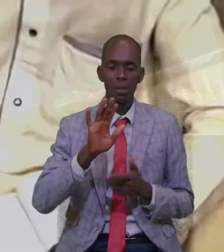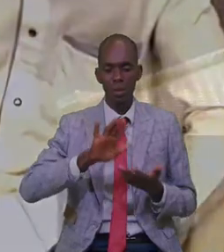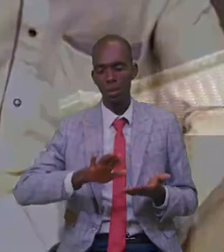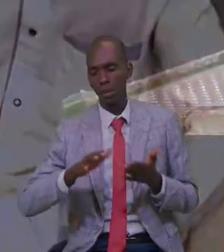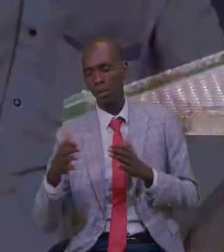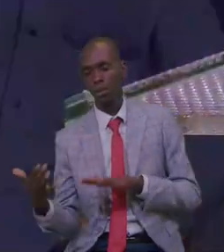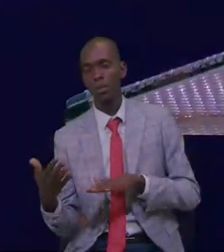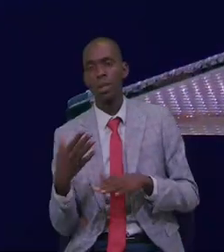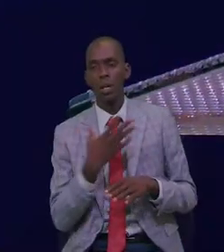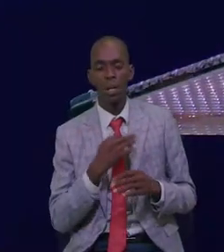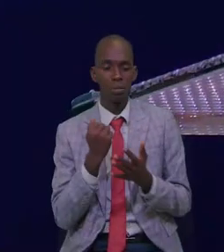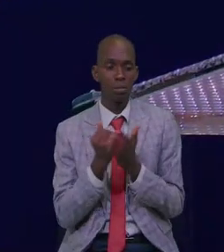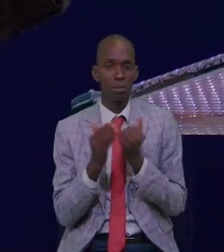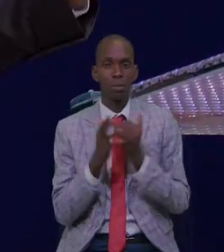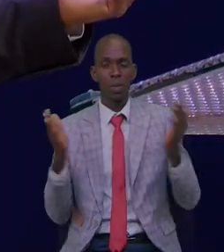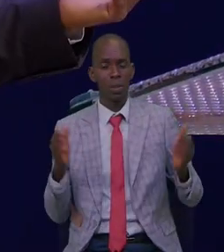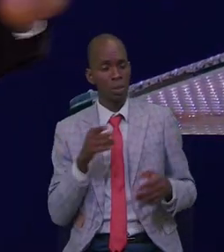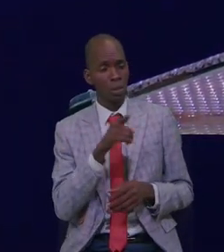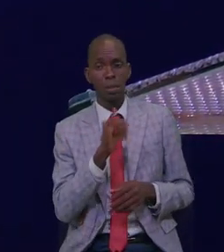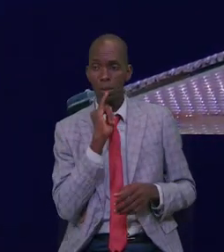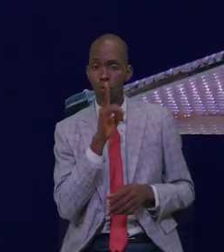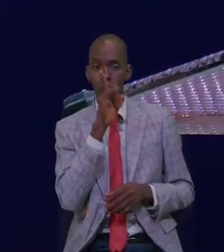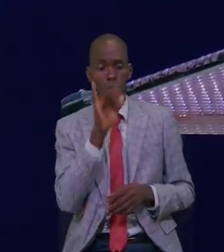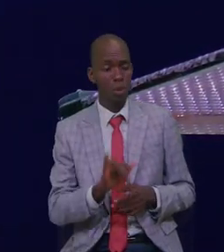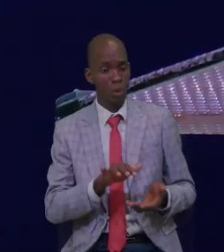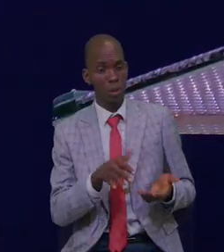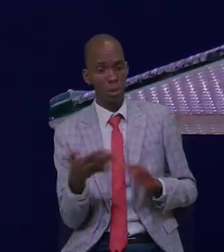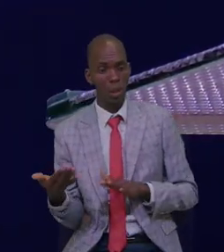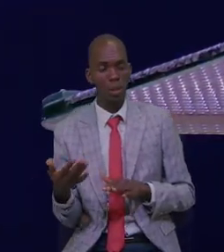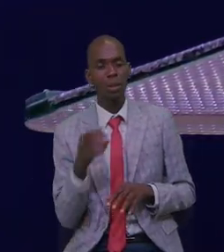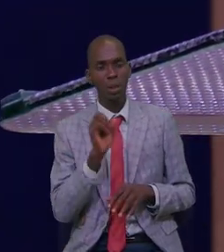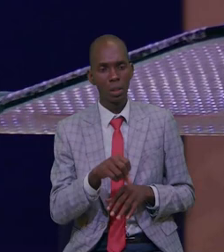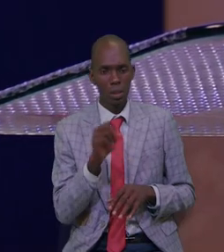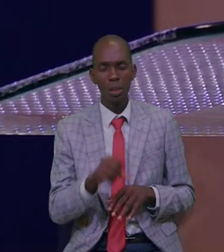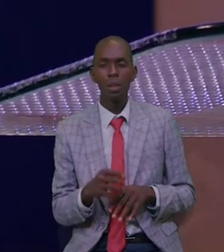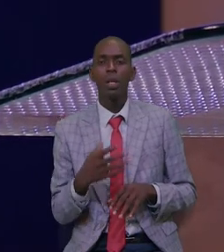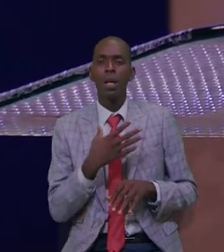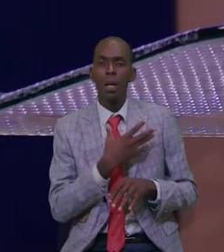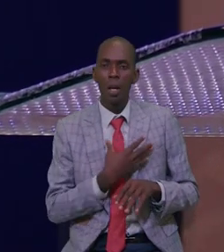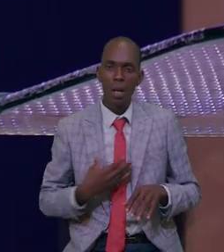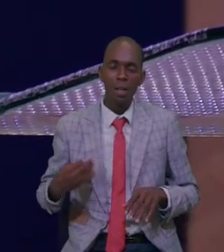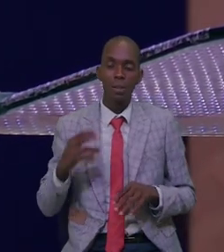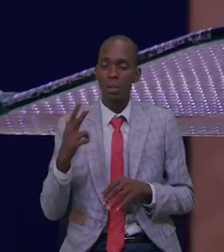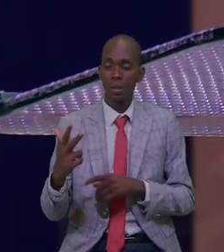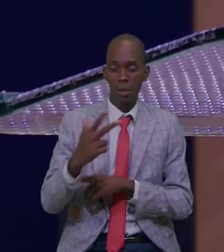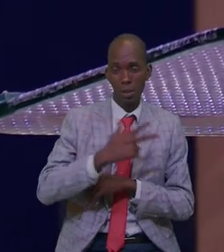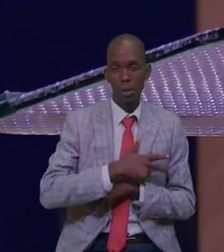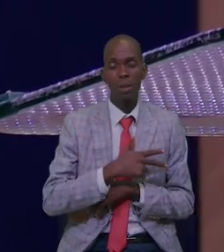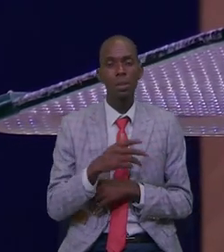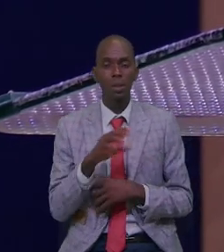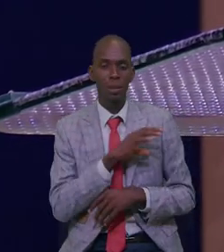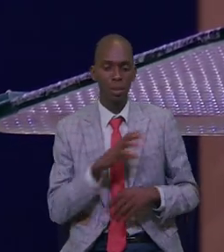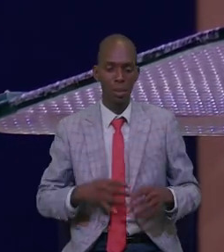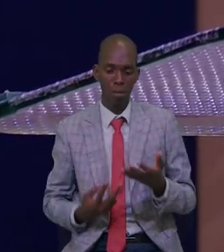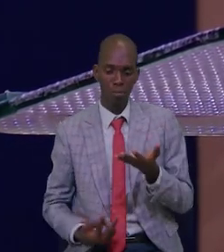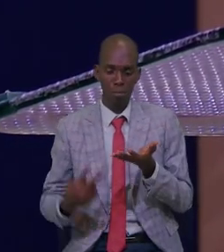already dead? And they said yes. All the others on the cross were still alive, supernatural. And then the third day he rose from the